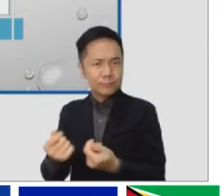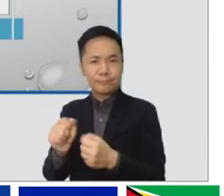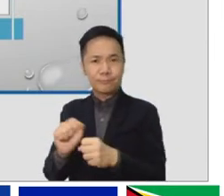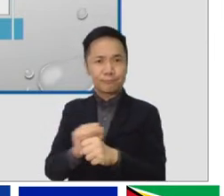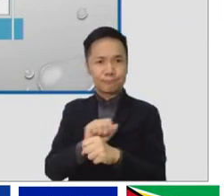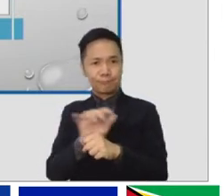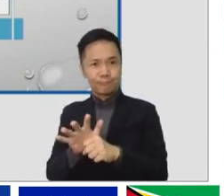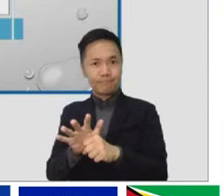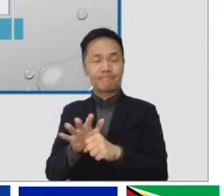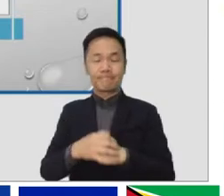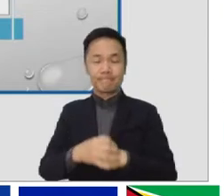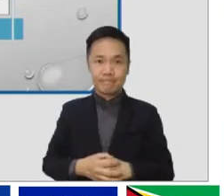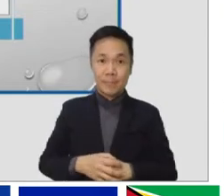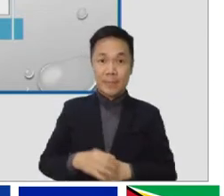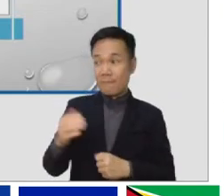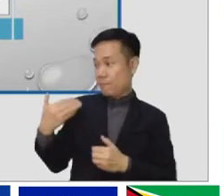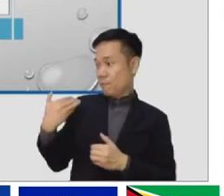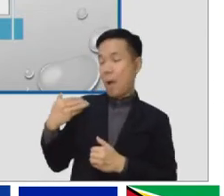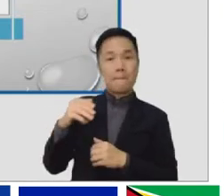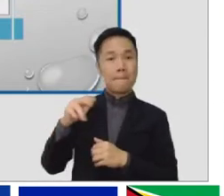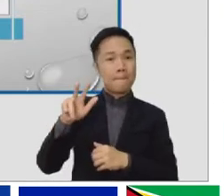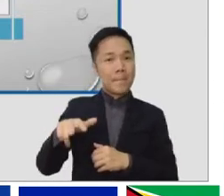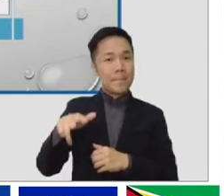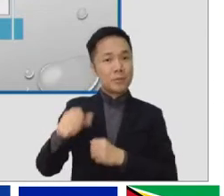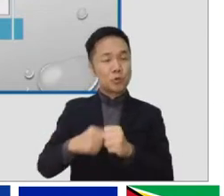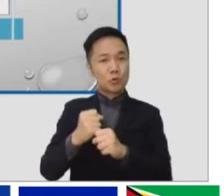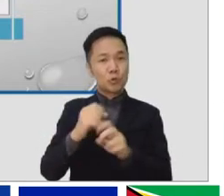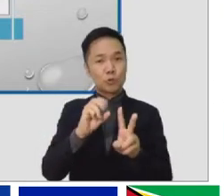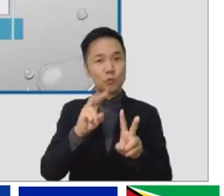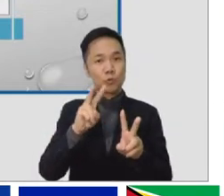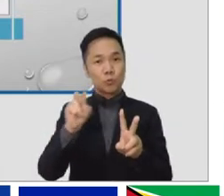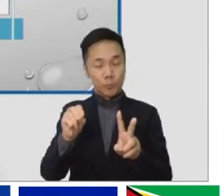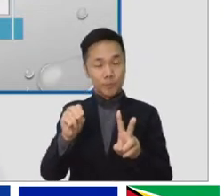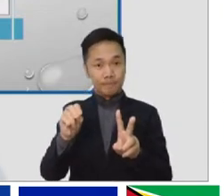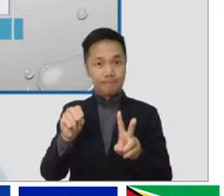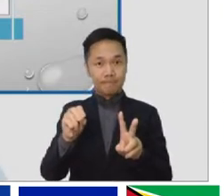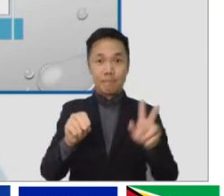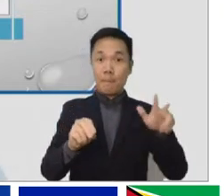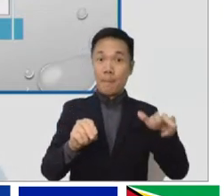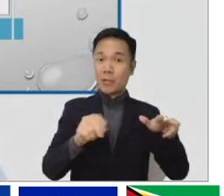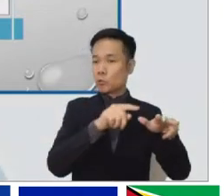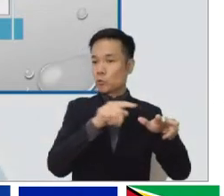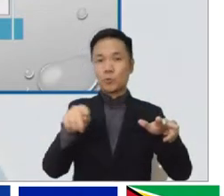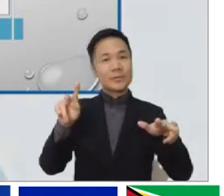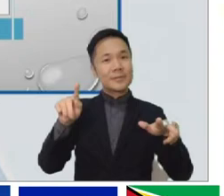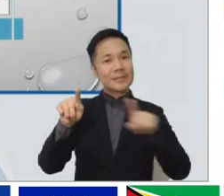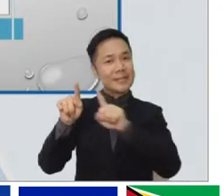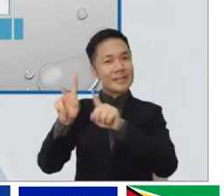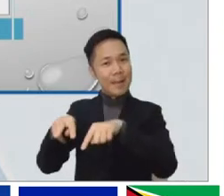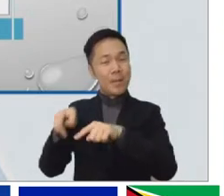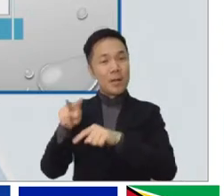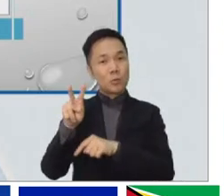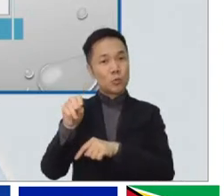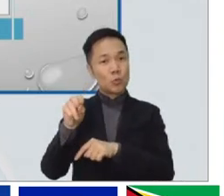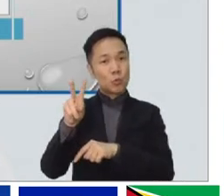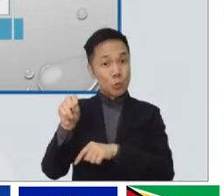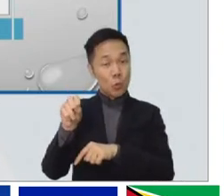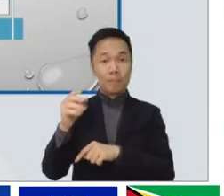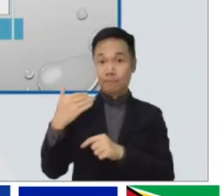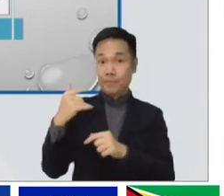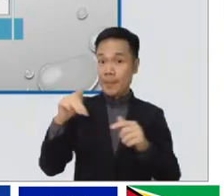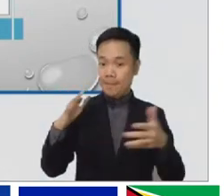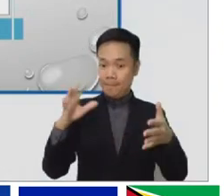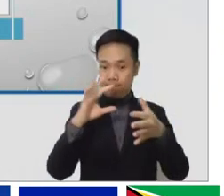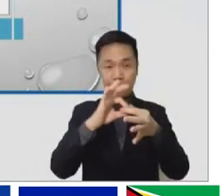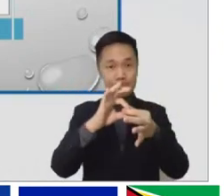2020, from March to December 2020, we were able to strengthen our collaborations with the various sectors.